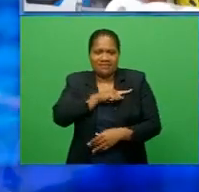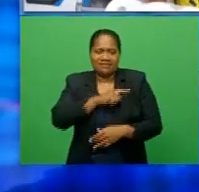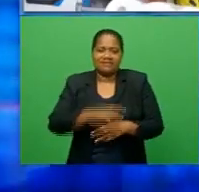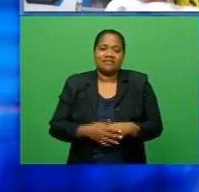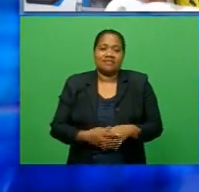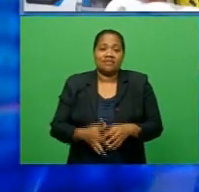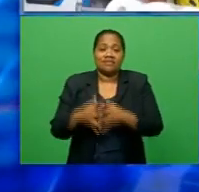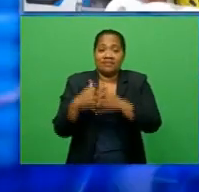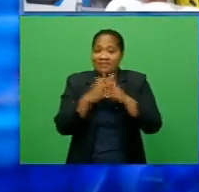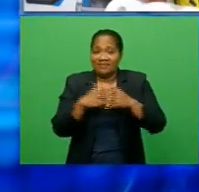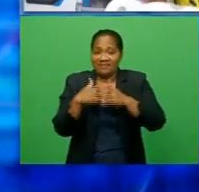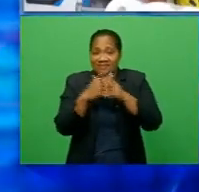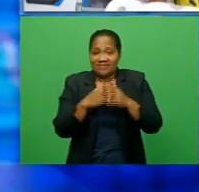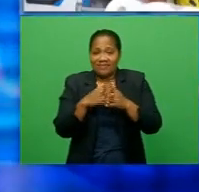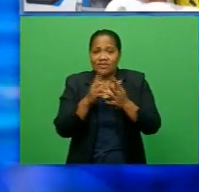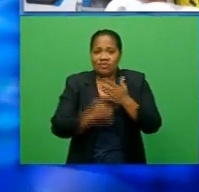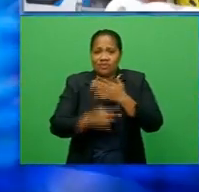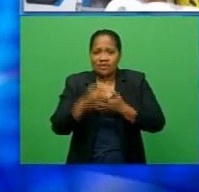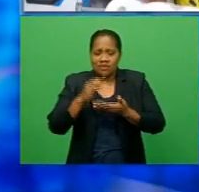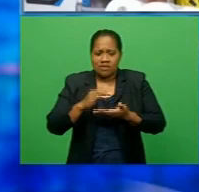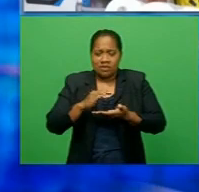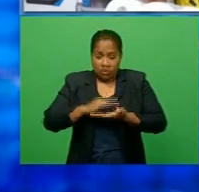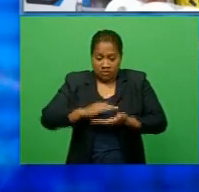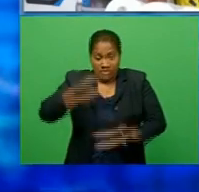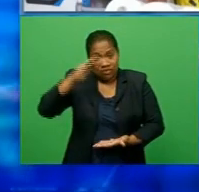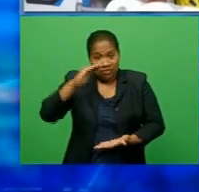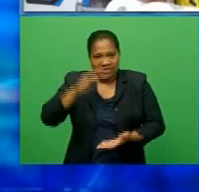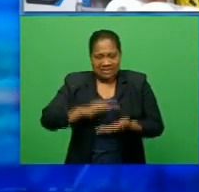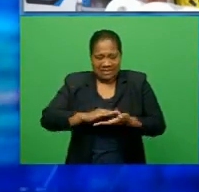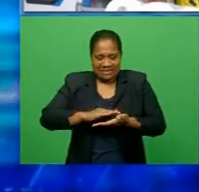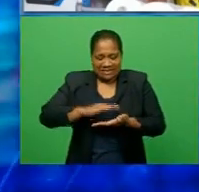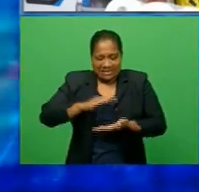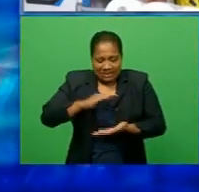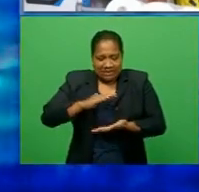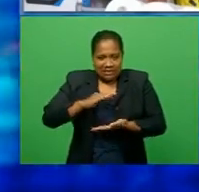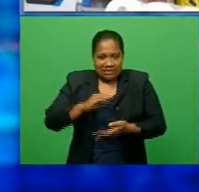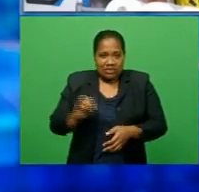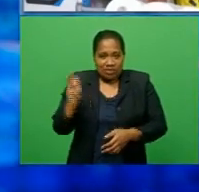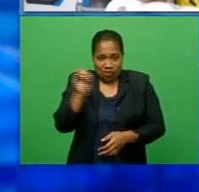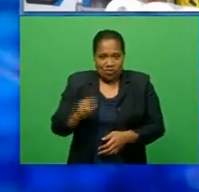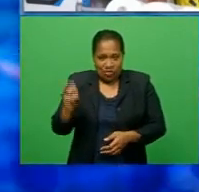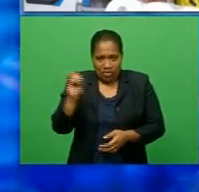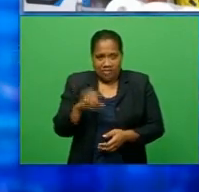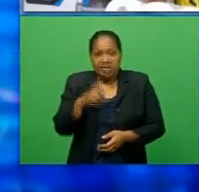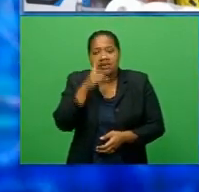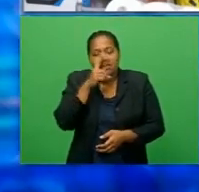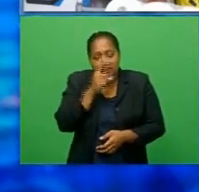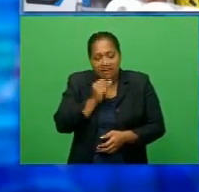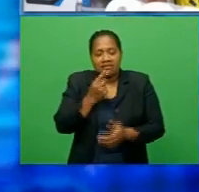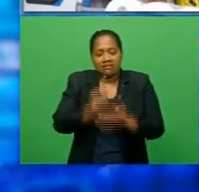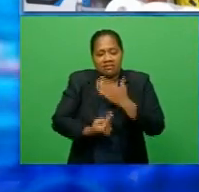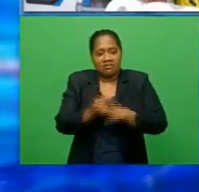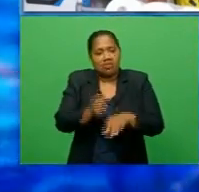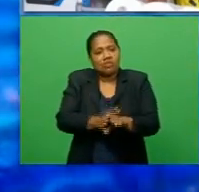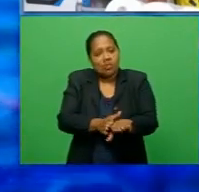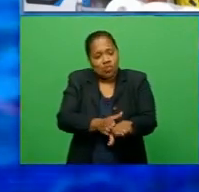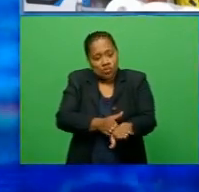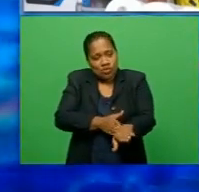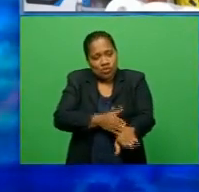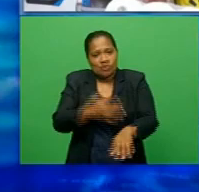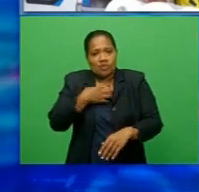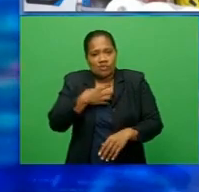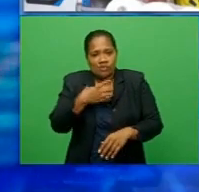U.S. retail sales increased less than expected in October and could slow further. This is restrained by spiraling new